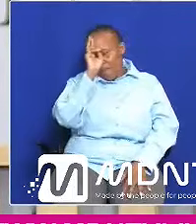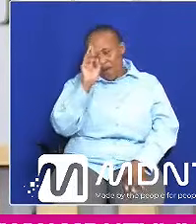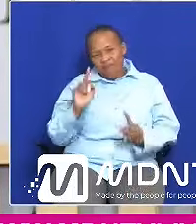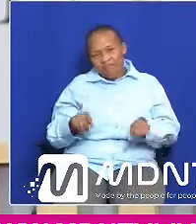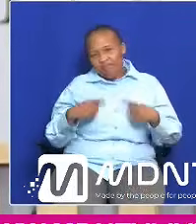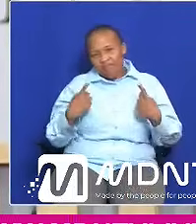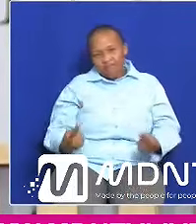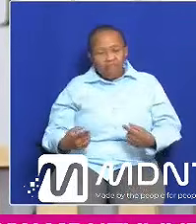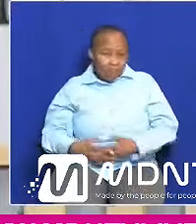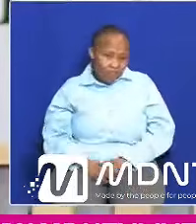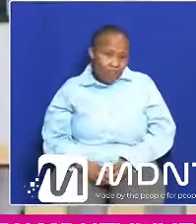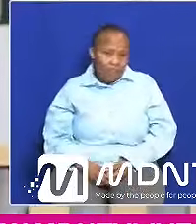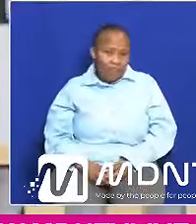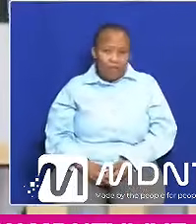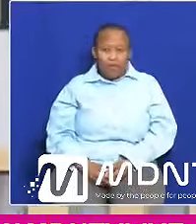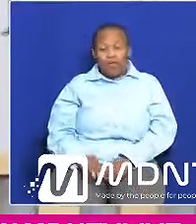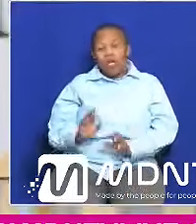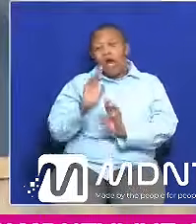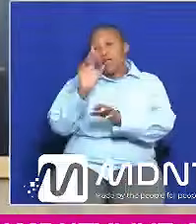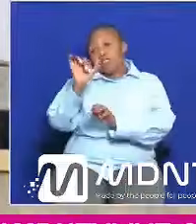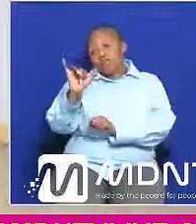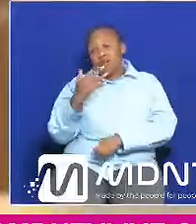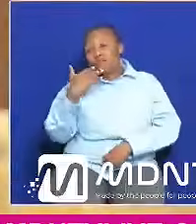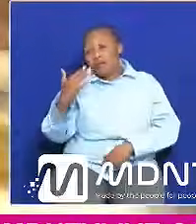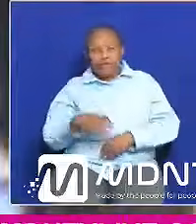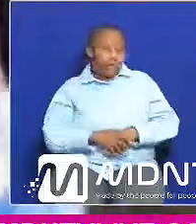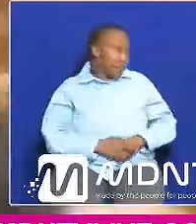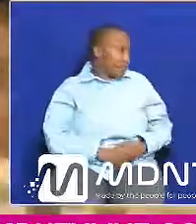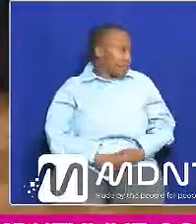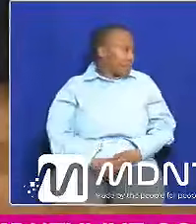Chairperson, maybe I misunderstood